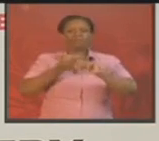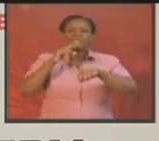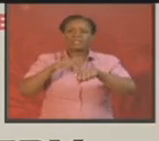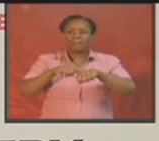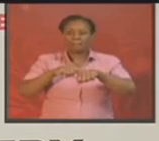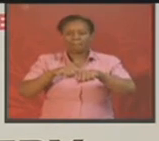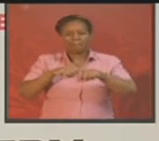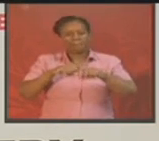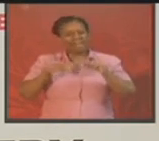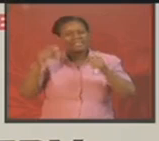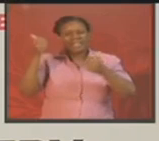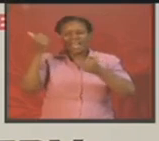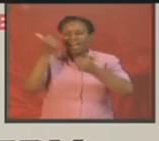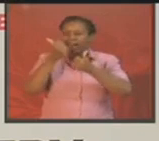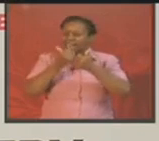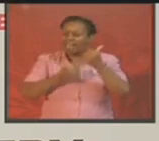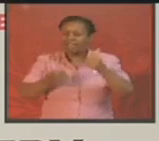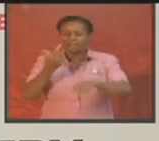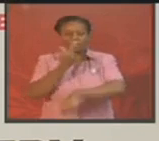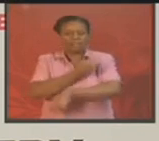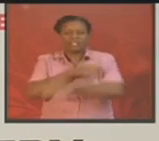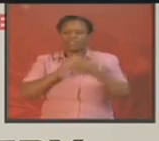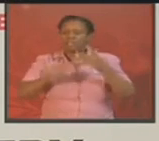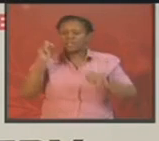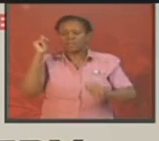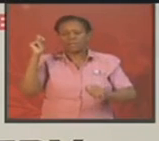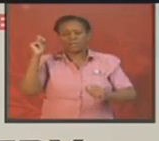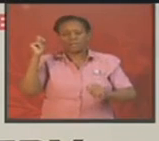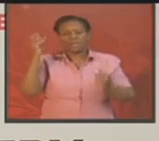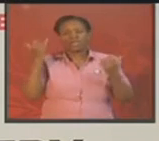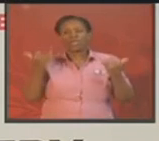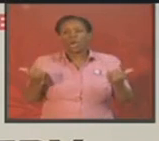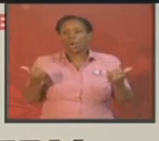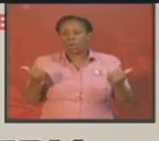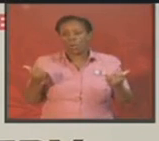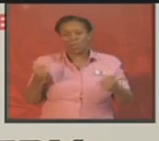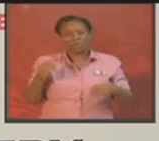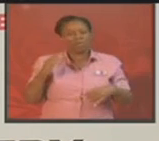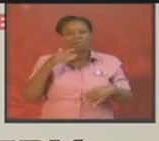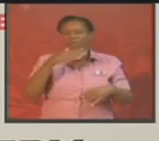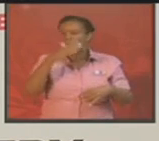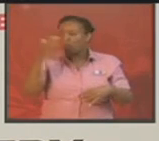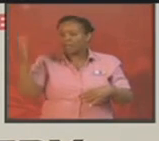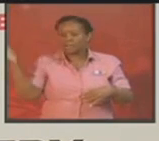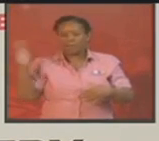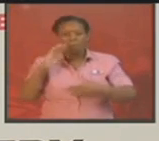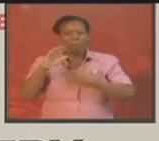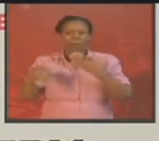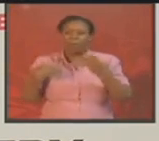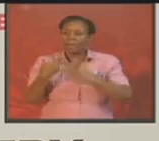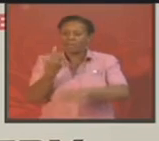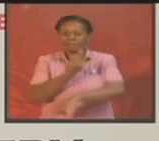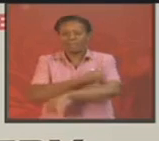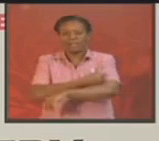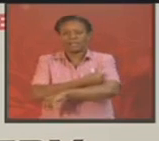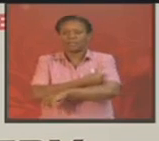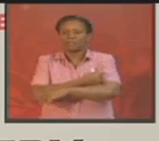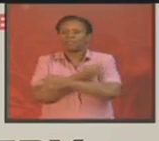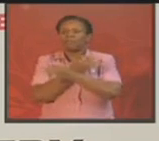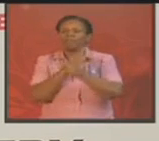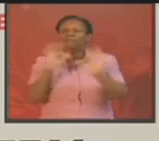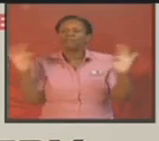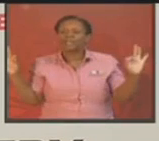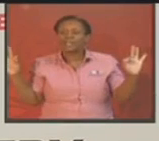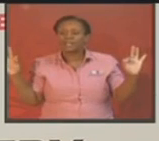single vaccine in Trinidad and Tobago right now, MMR, whatever, is available free through the public